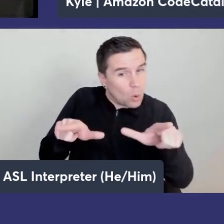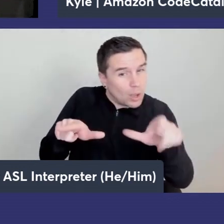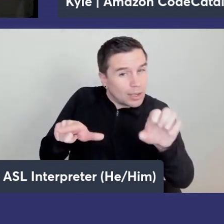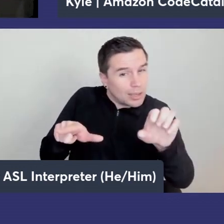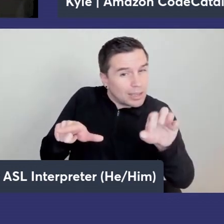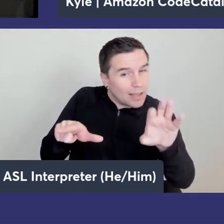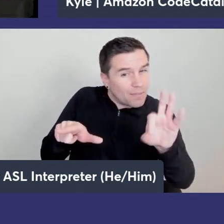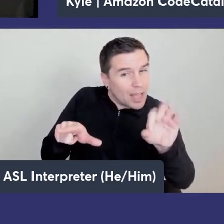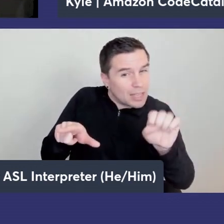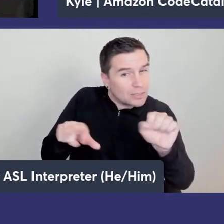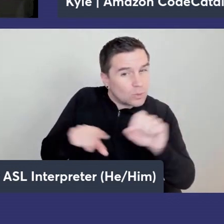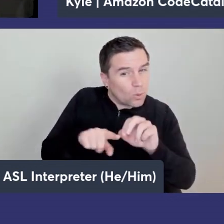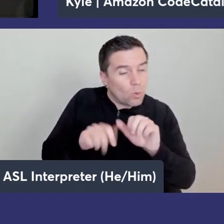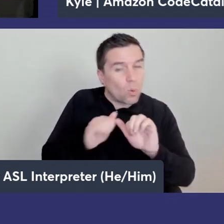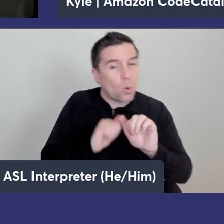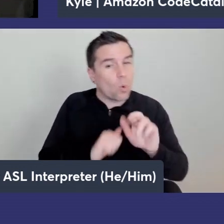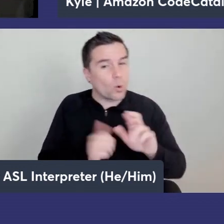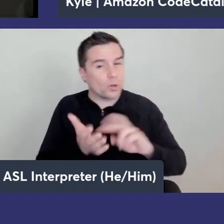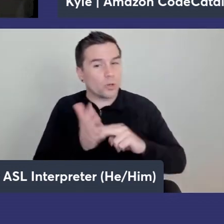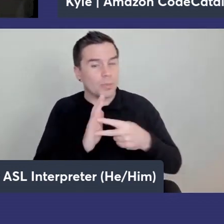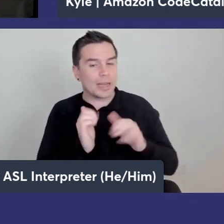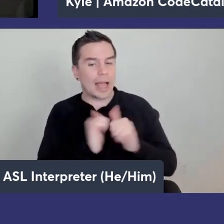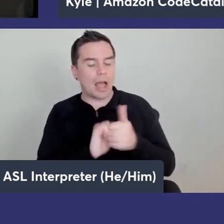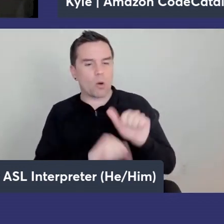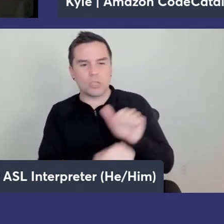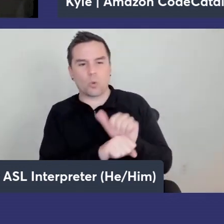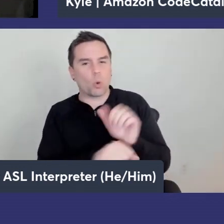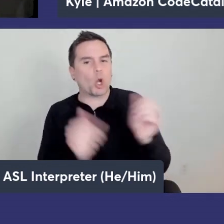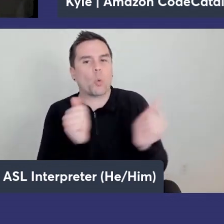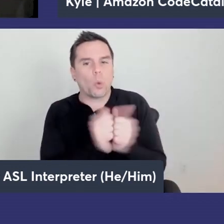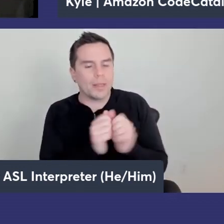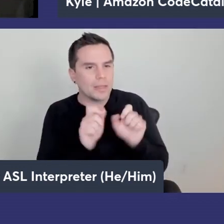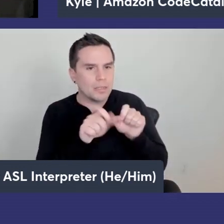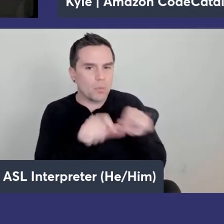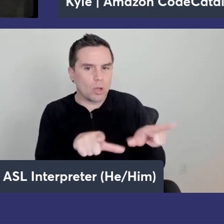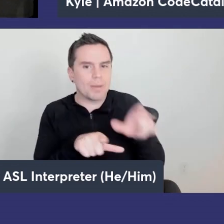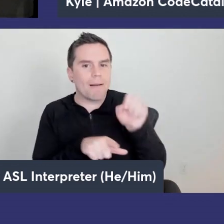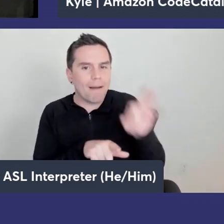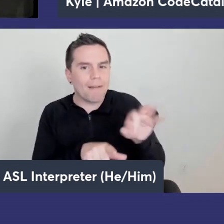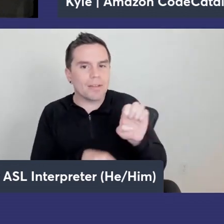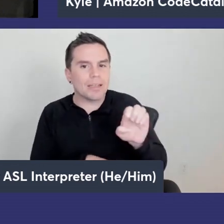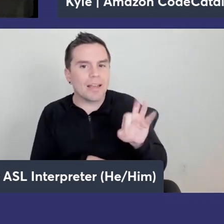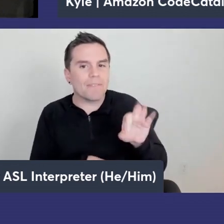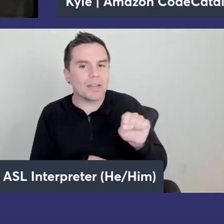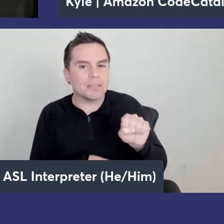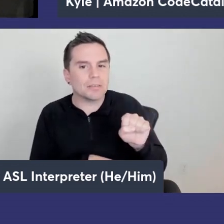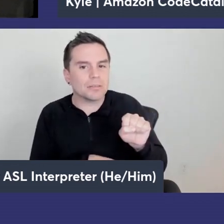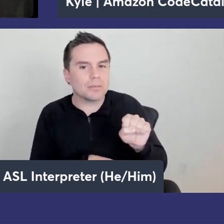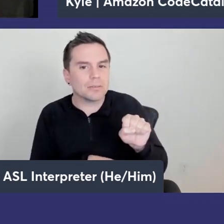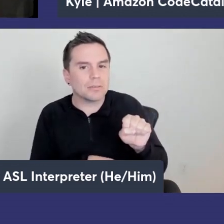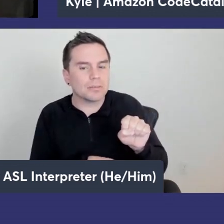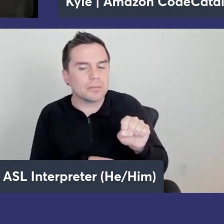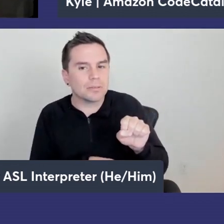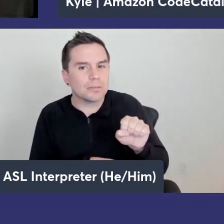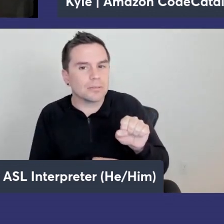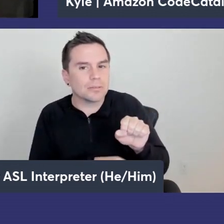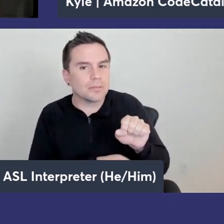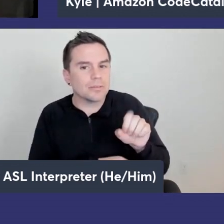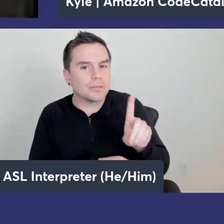with a deployment of EFS? That was what came to my mind. I don't know, Doug or Kyle, if this.